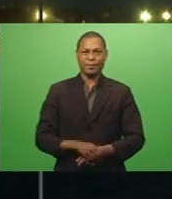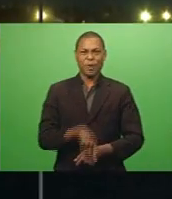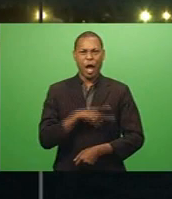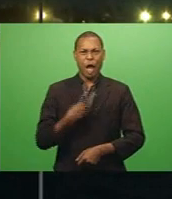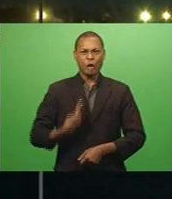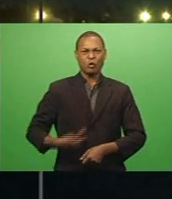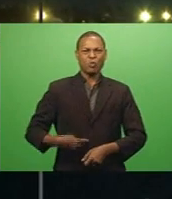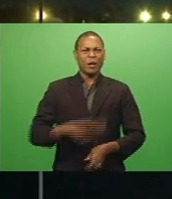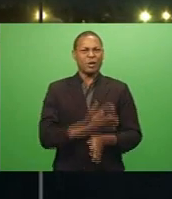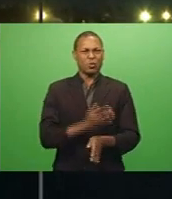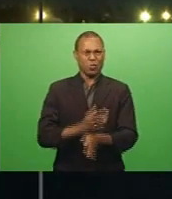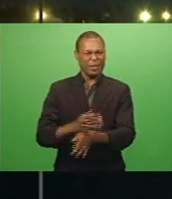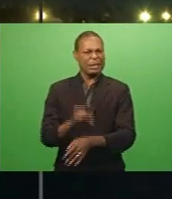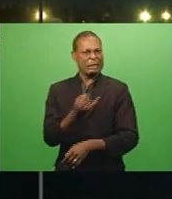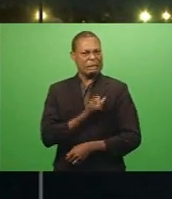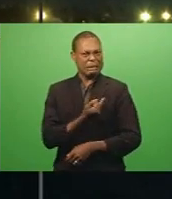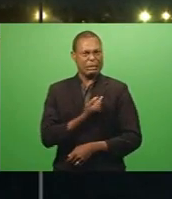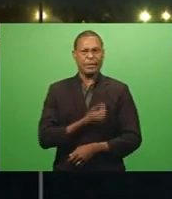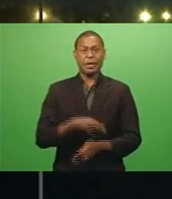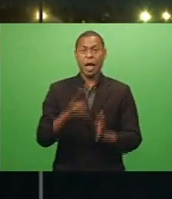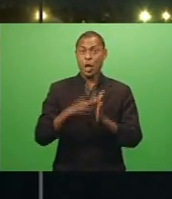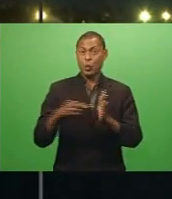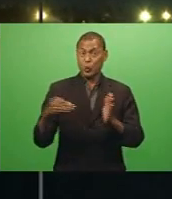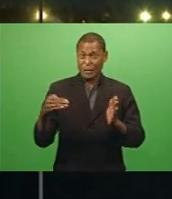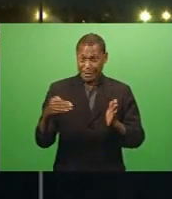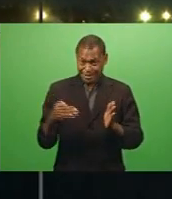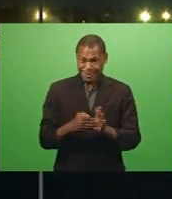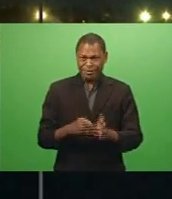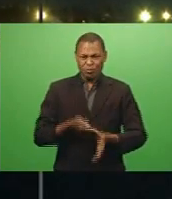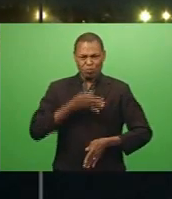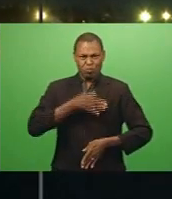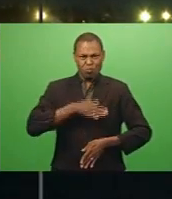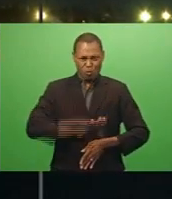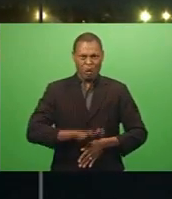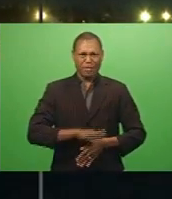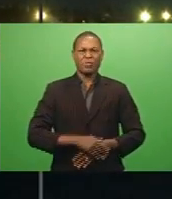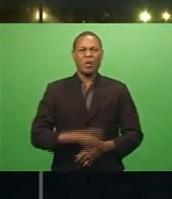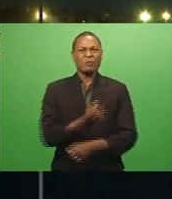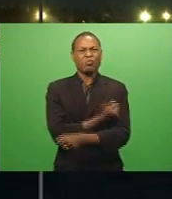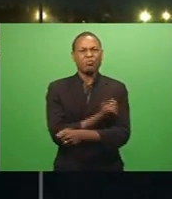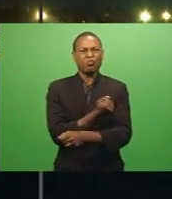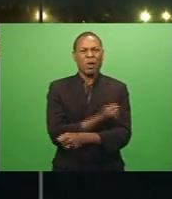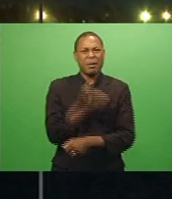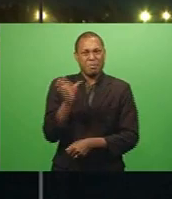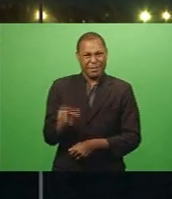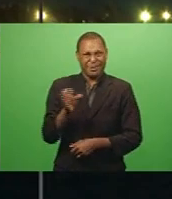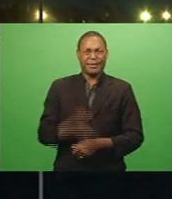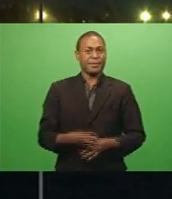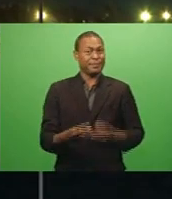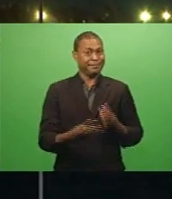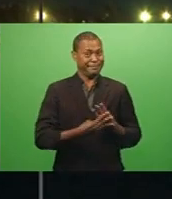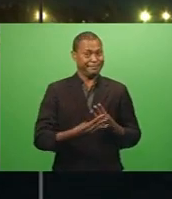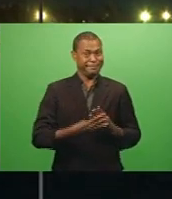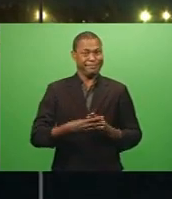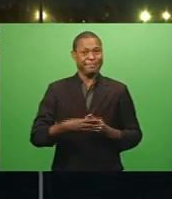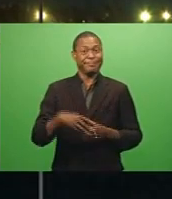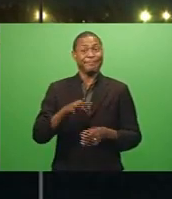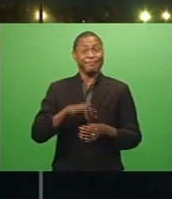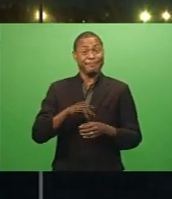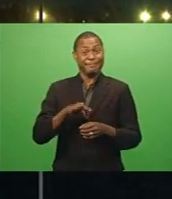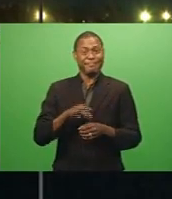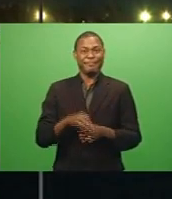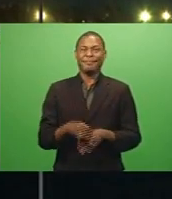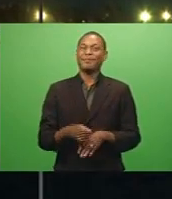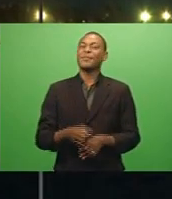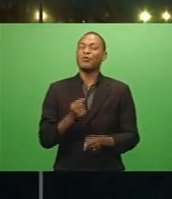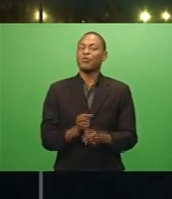developers found guilty. New Zealand authorities want alleged drug trafficker, and Sodelpa appoints new general secretary. For these